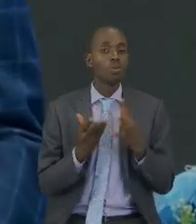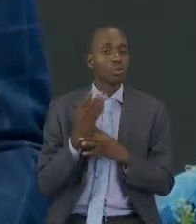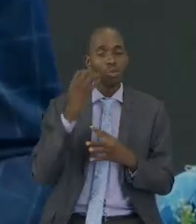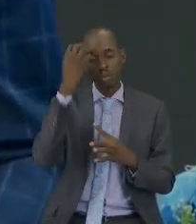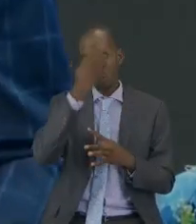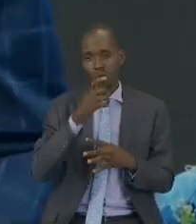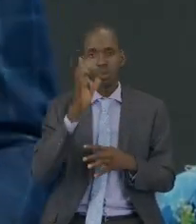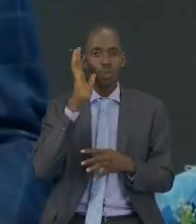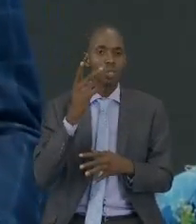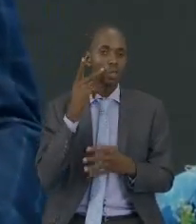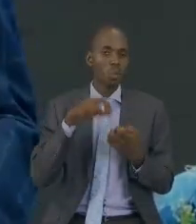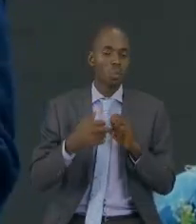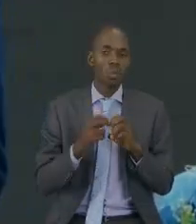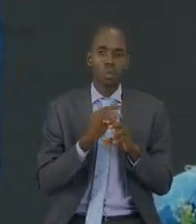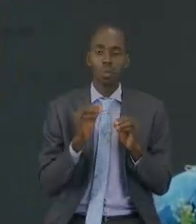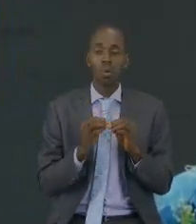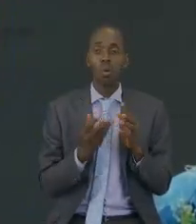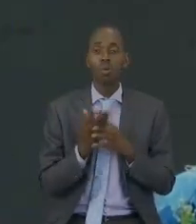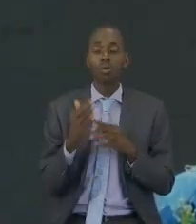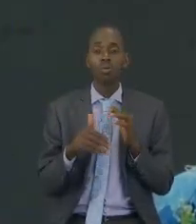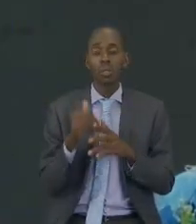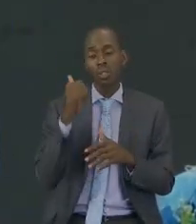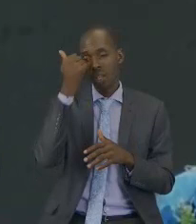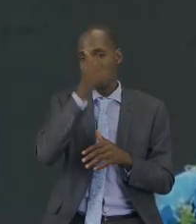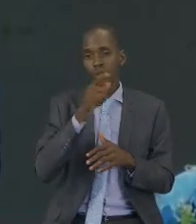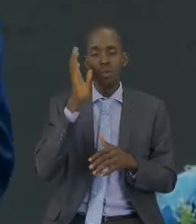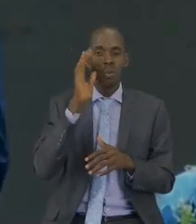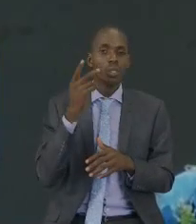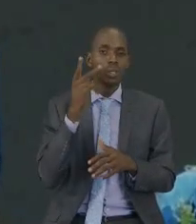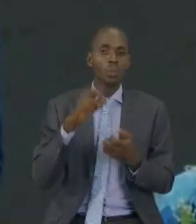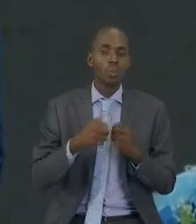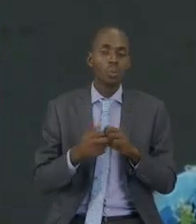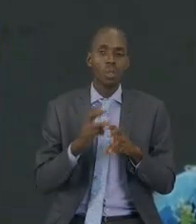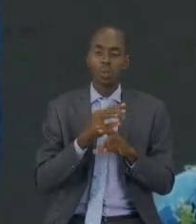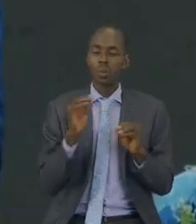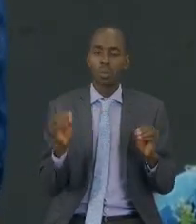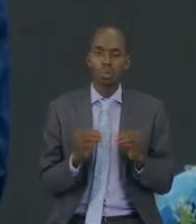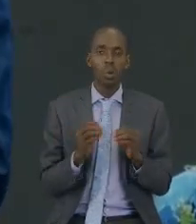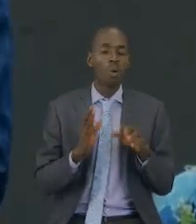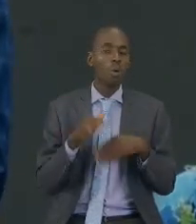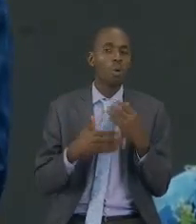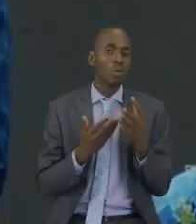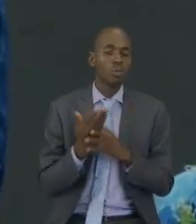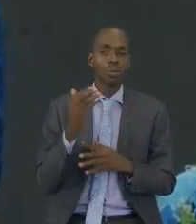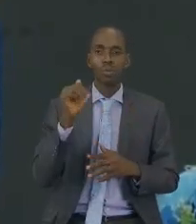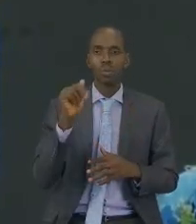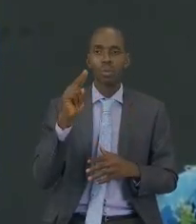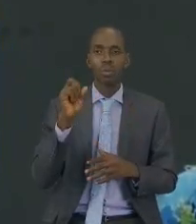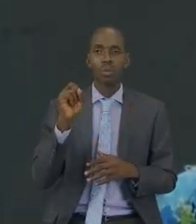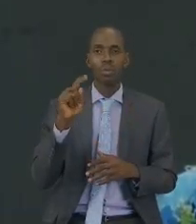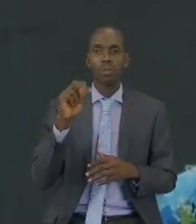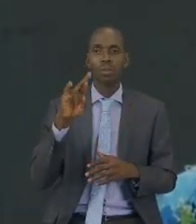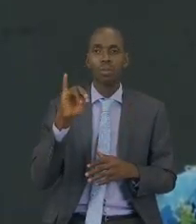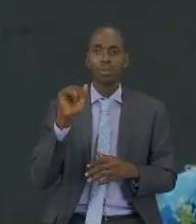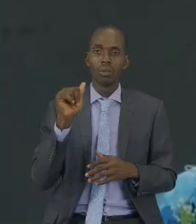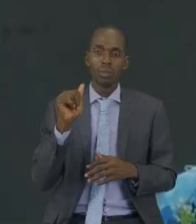more. All through Africa, you see them no more. All through Australia, you see them no more. Every part of the